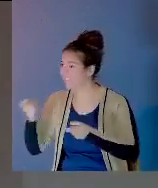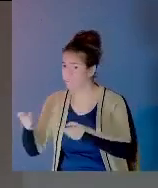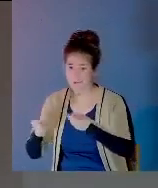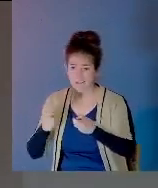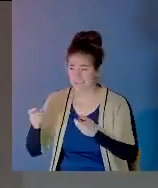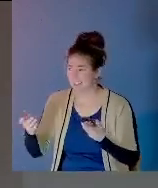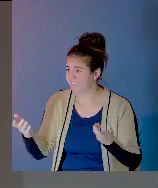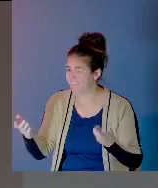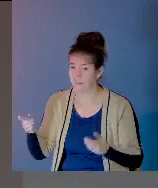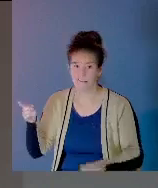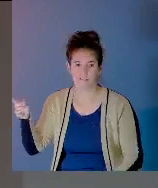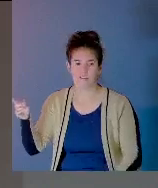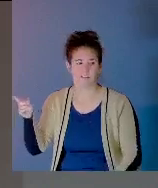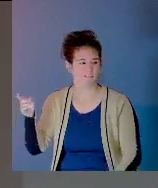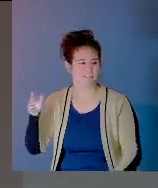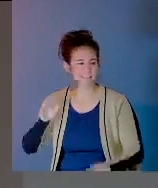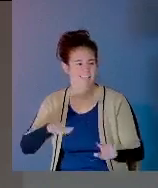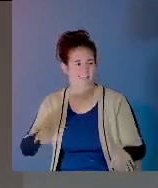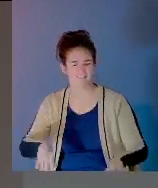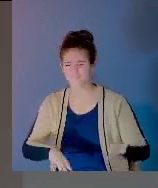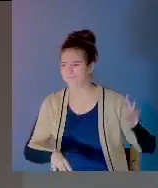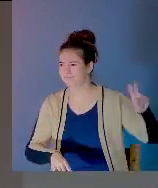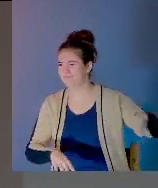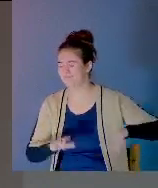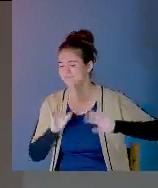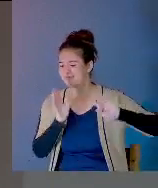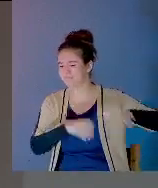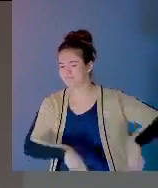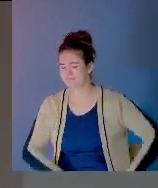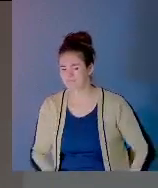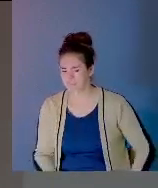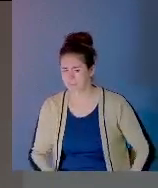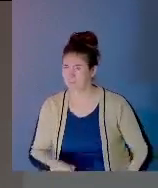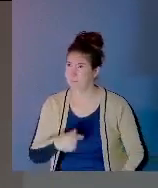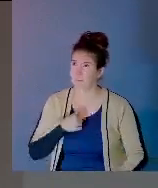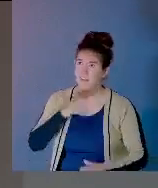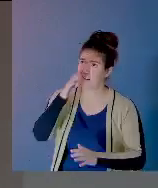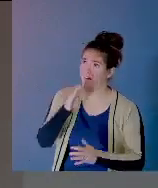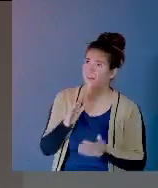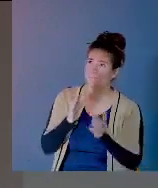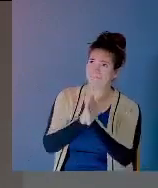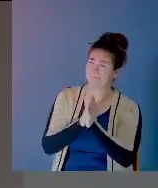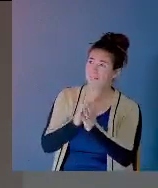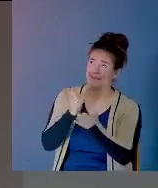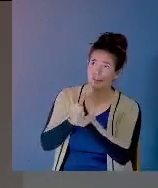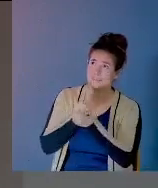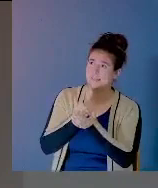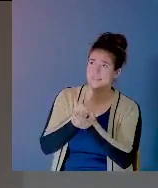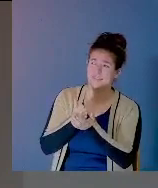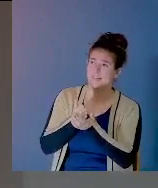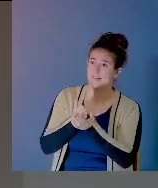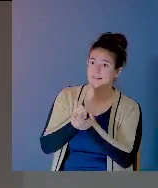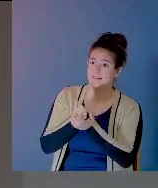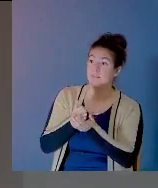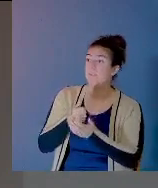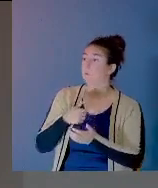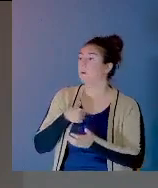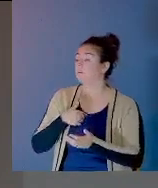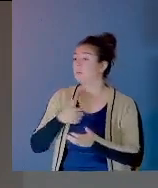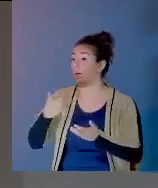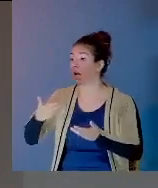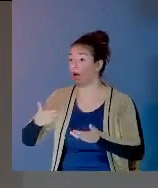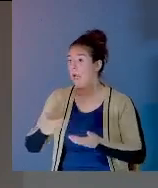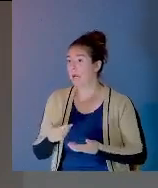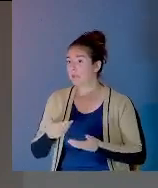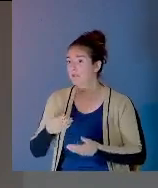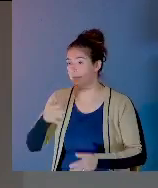praying and praying. So I built this box. And Amber, I was going to hire this guy to graffiti write it with scriptures. And